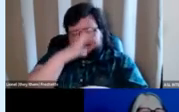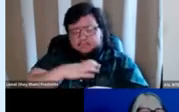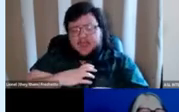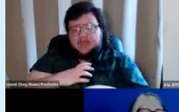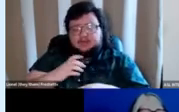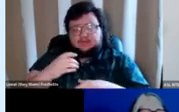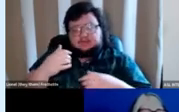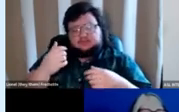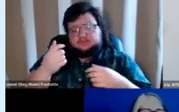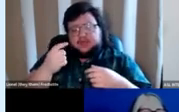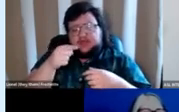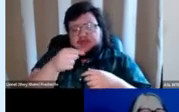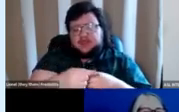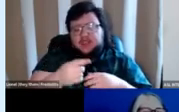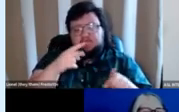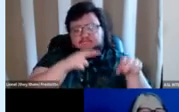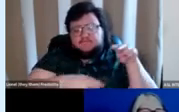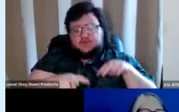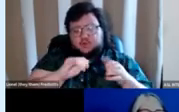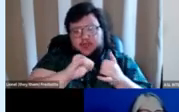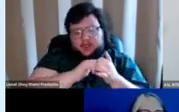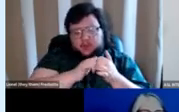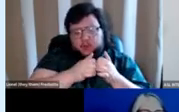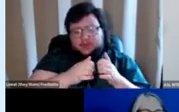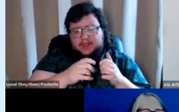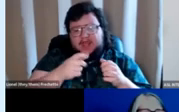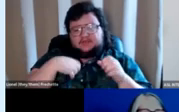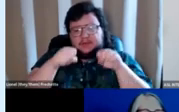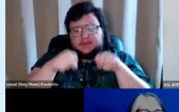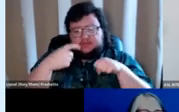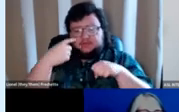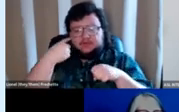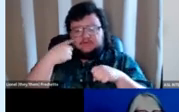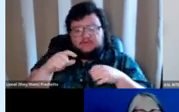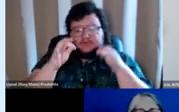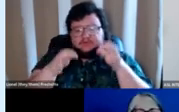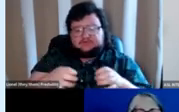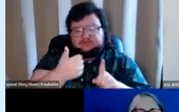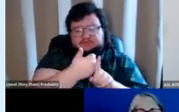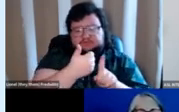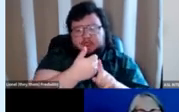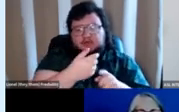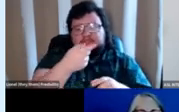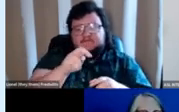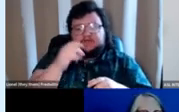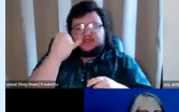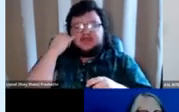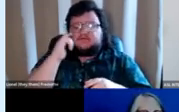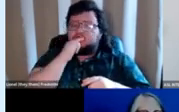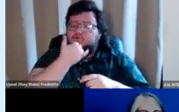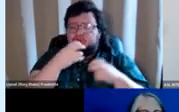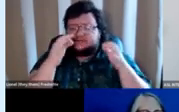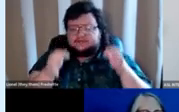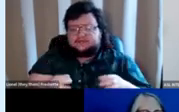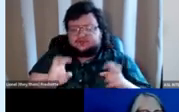So here, my example is there's a businessman who is viewed as capable to make decisions